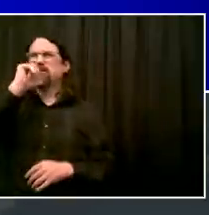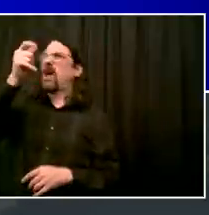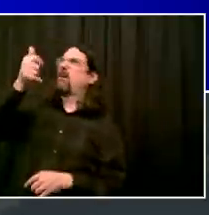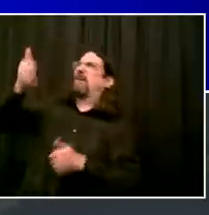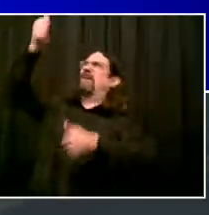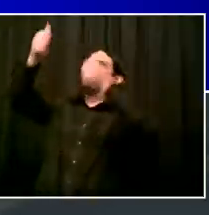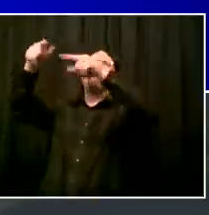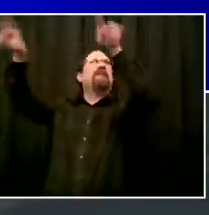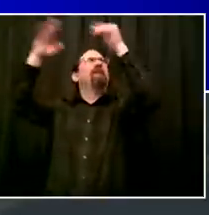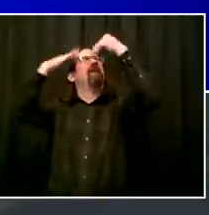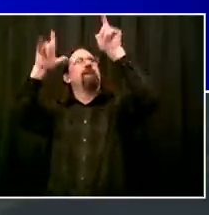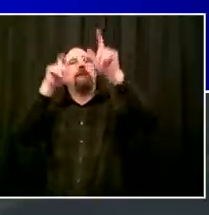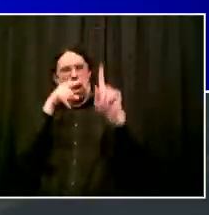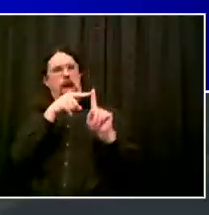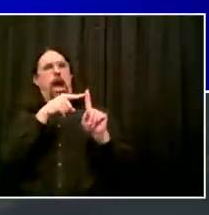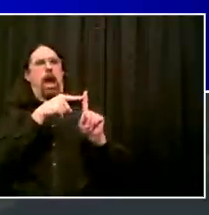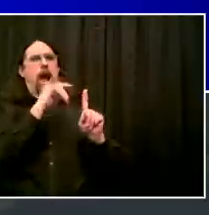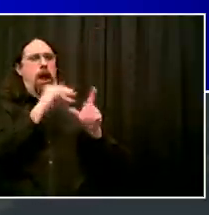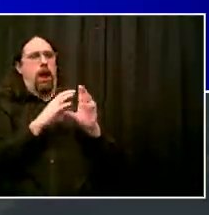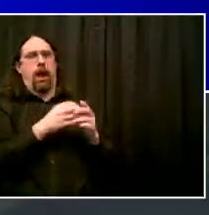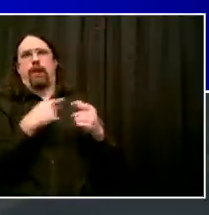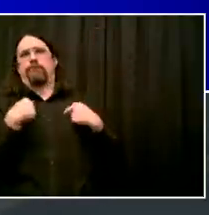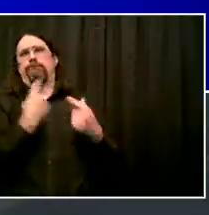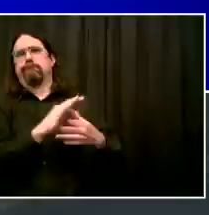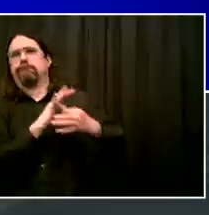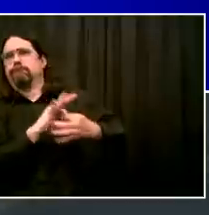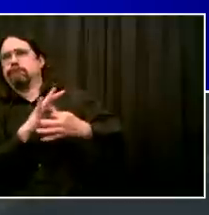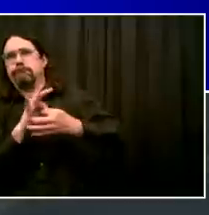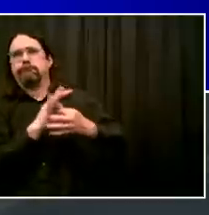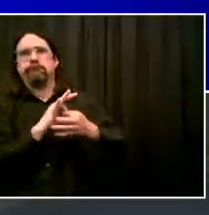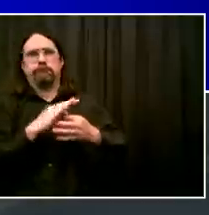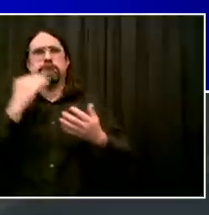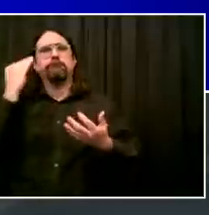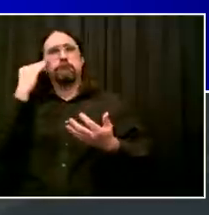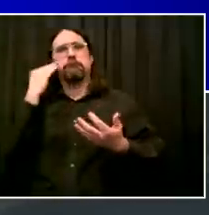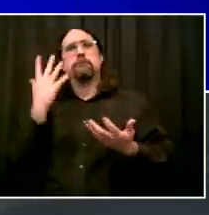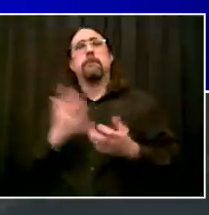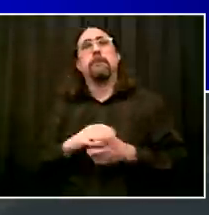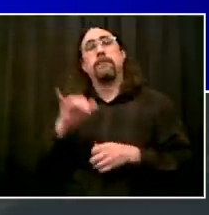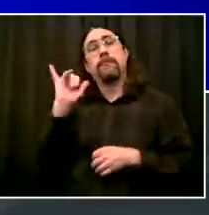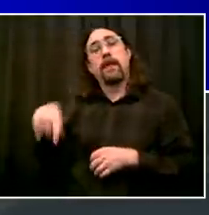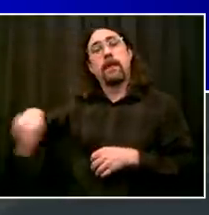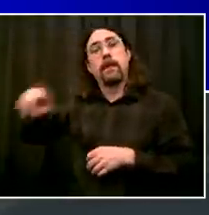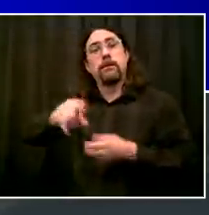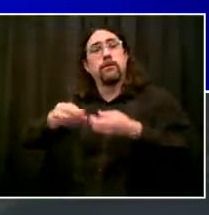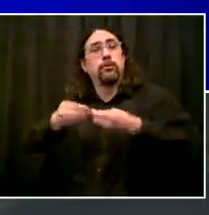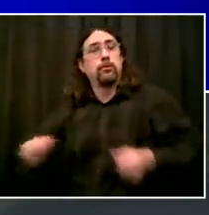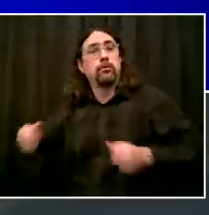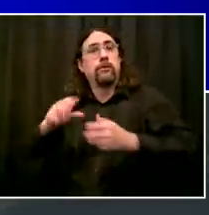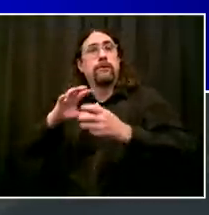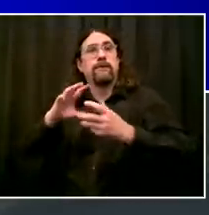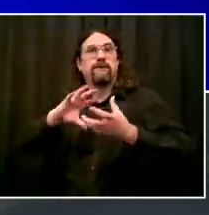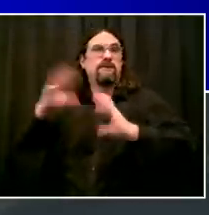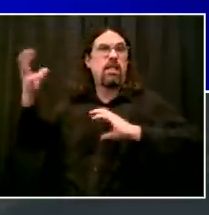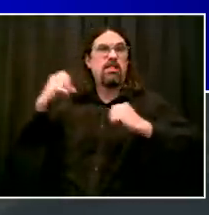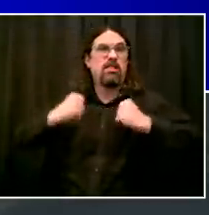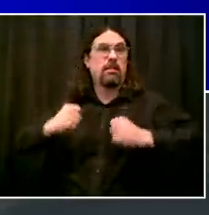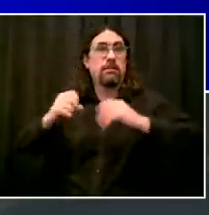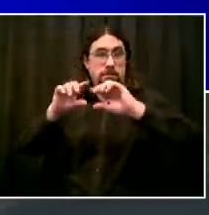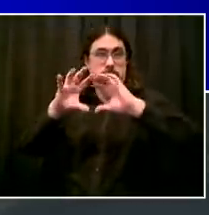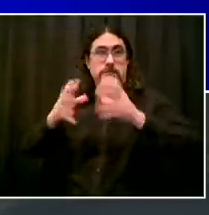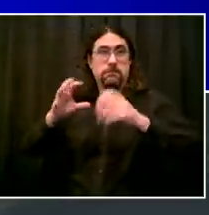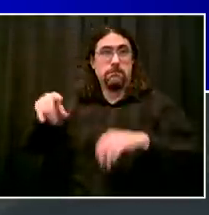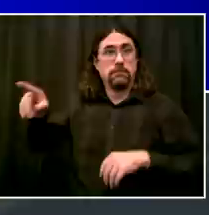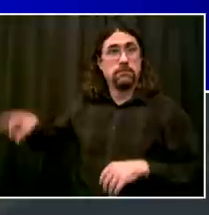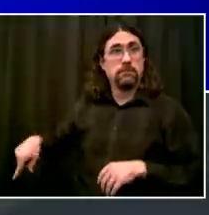Violence movement, the Crisis Management System, not only for what you do every day, and you're still doing that crucial work of stopping gun violence right now, But for this